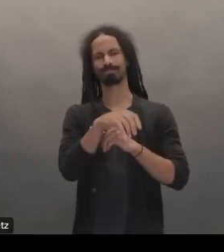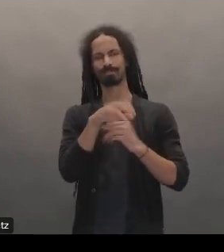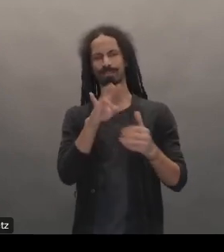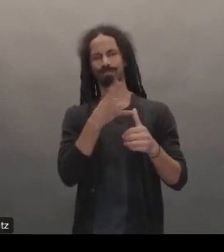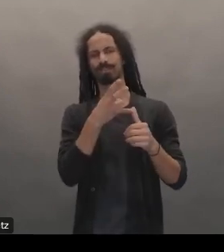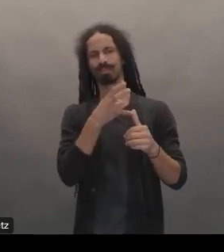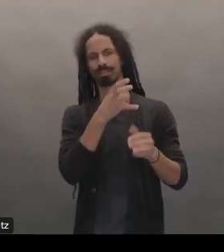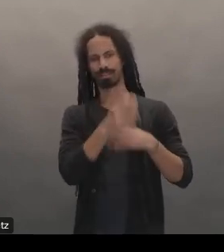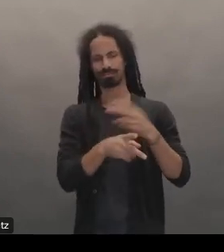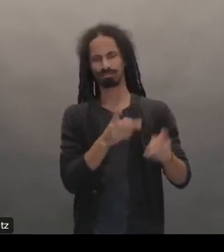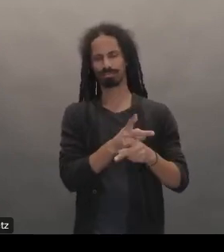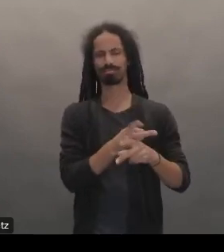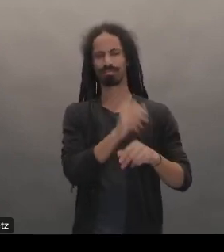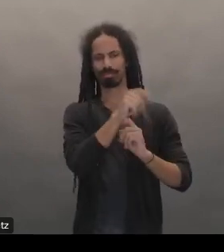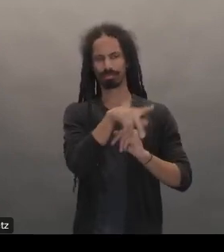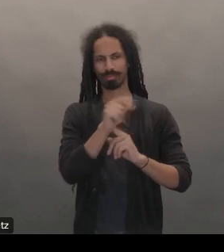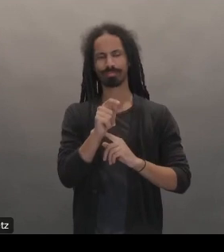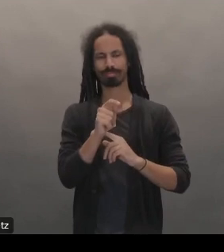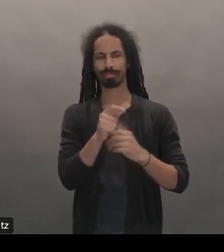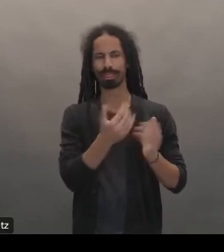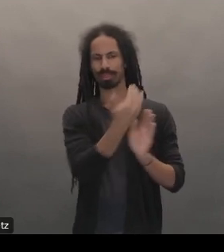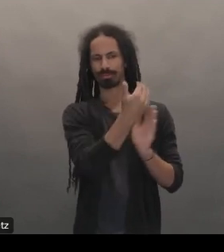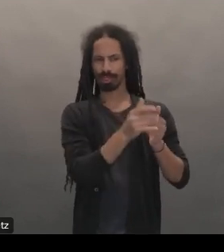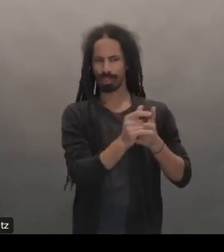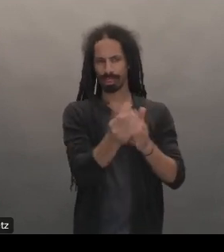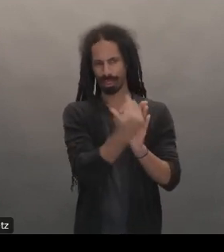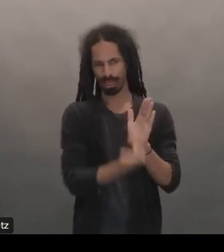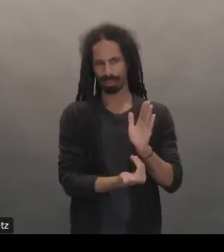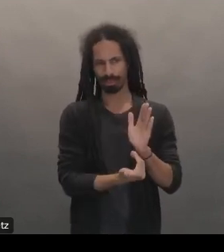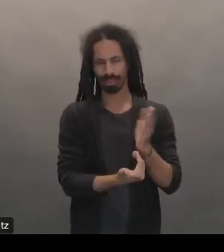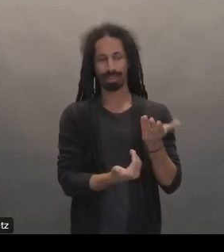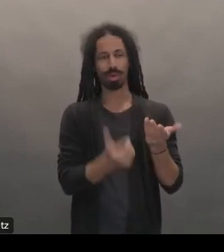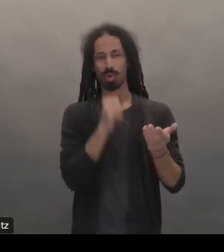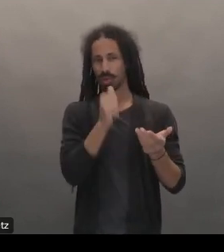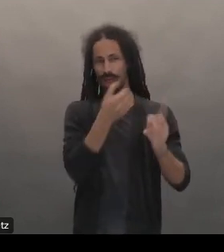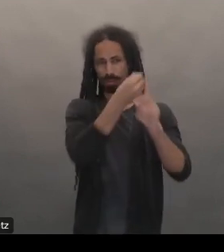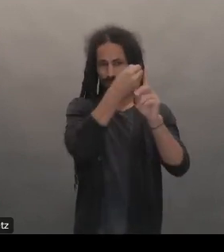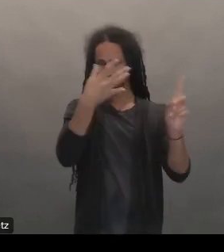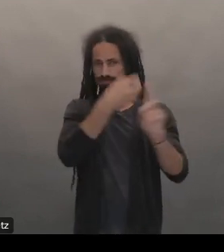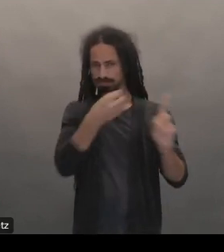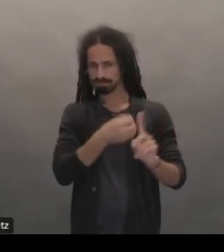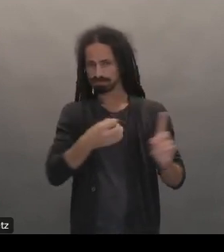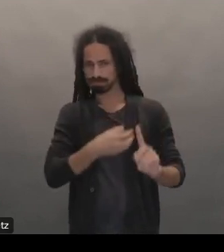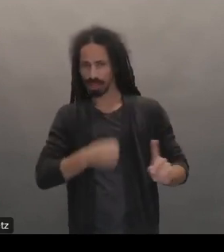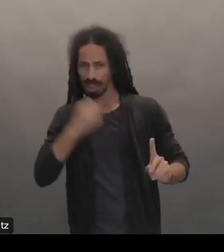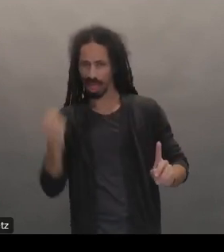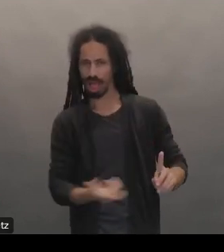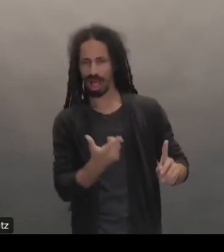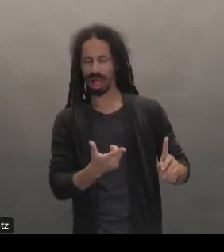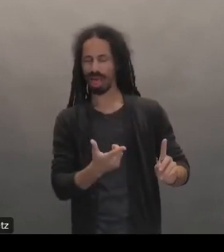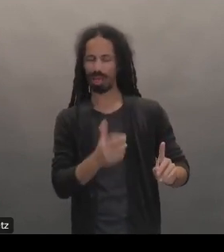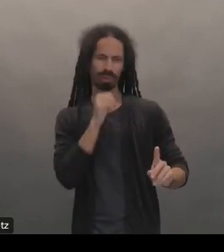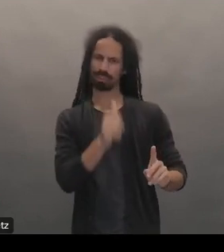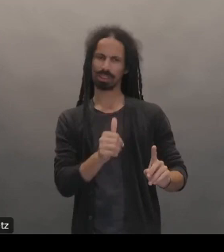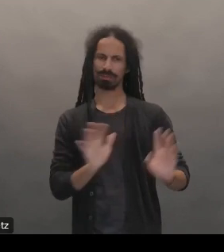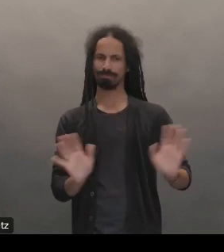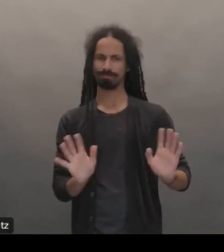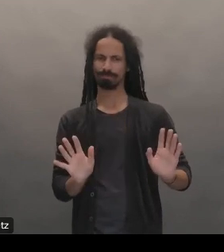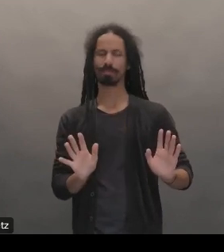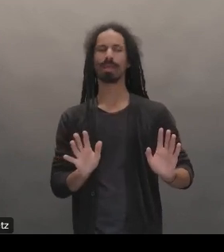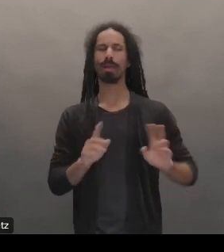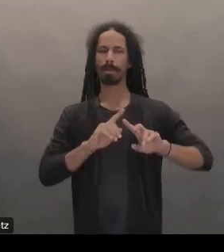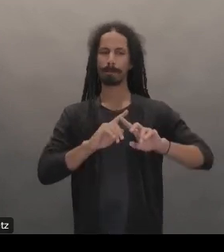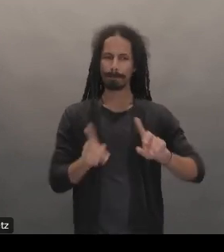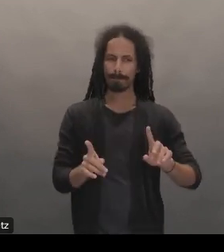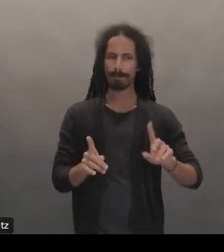us. We're not going to talk in detail about all of the things listed on this slide here, but here's kind of